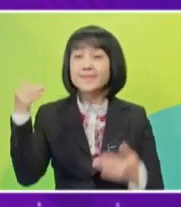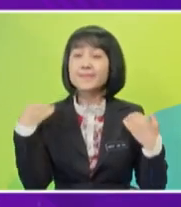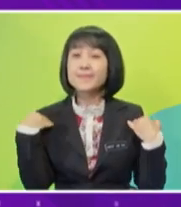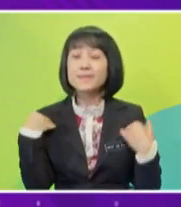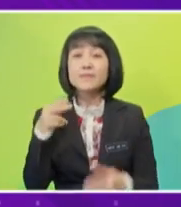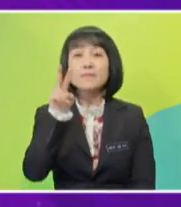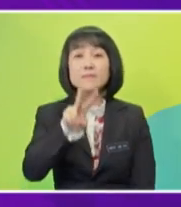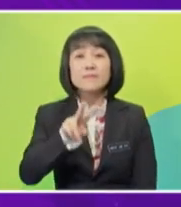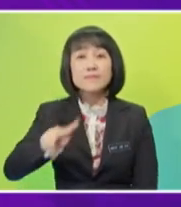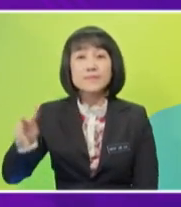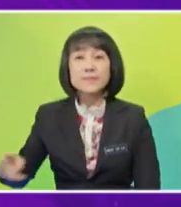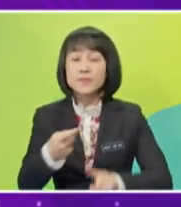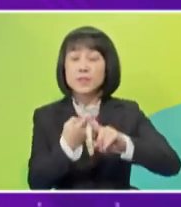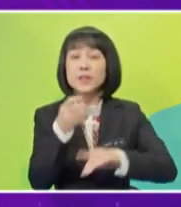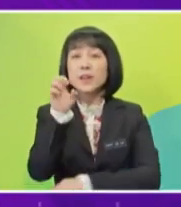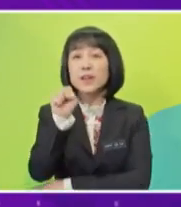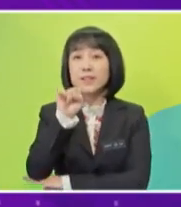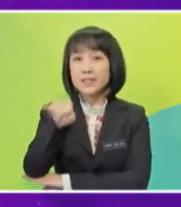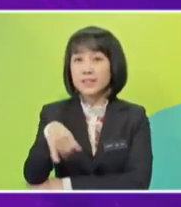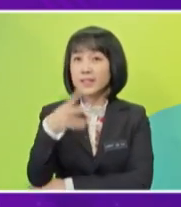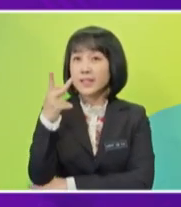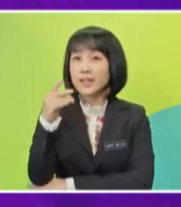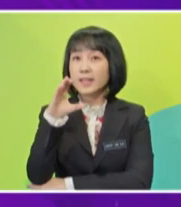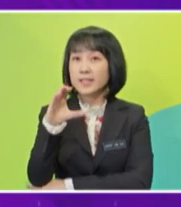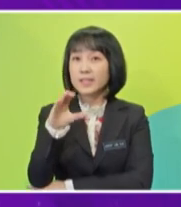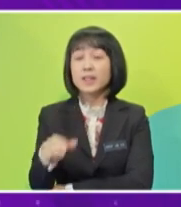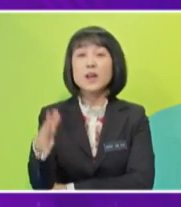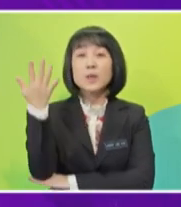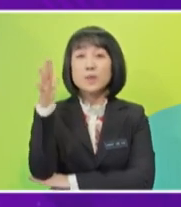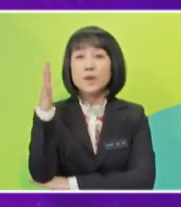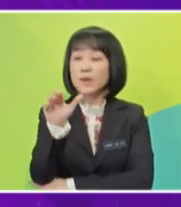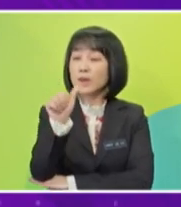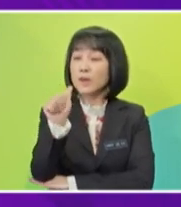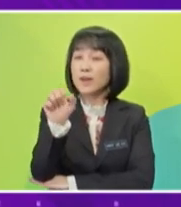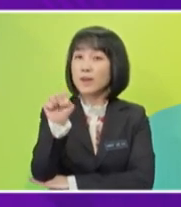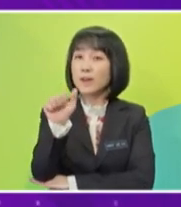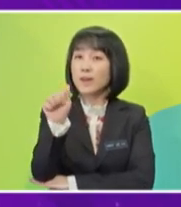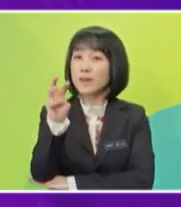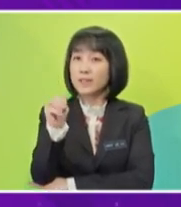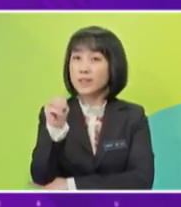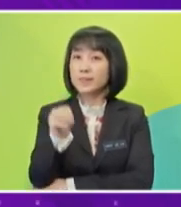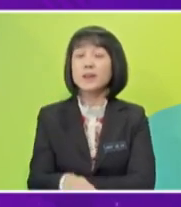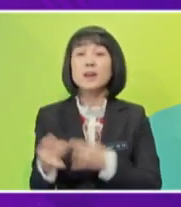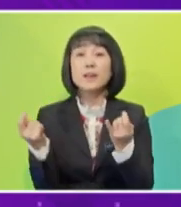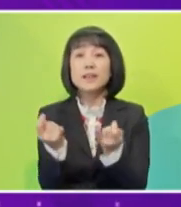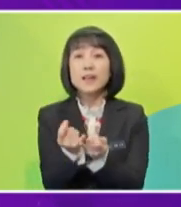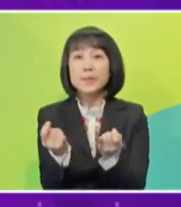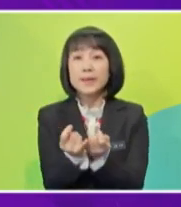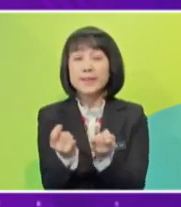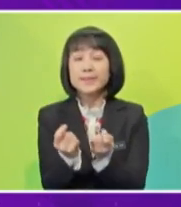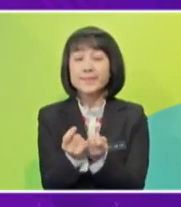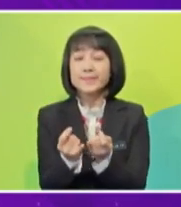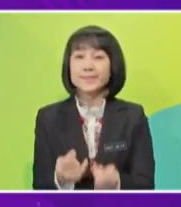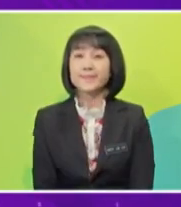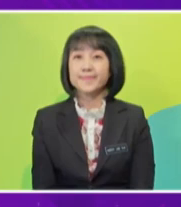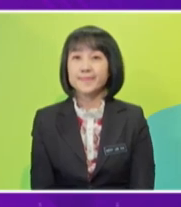other pupils from SJKC Pokok Asam Taiping Pera. First, we have Max Kwa Tian Hao. Hi,